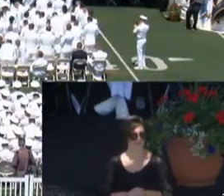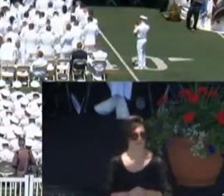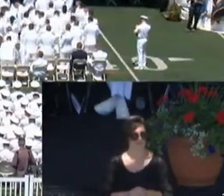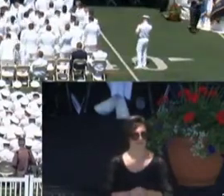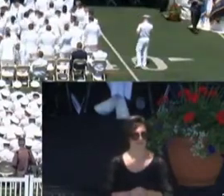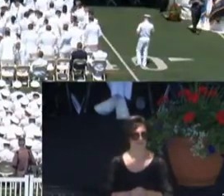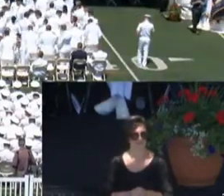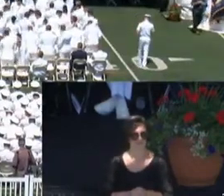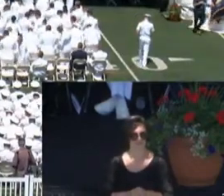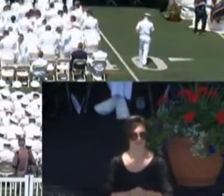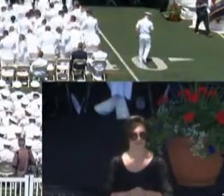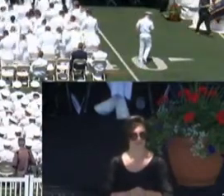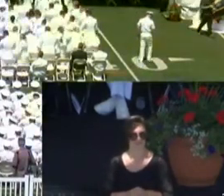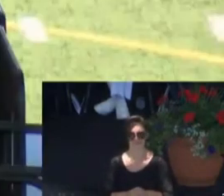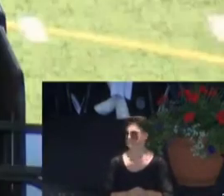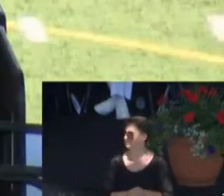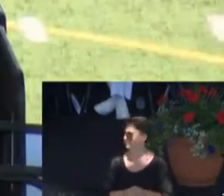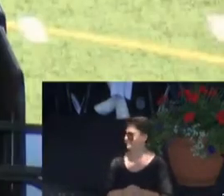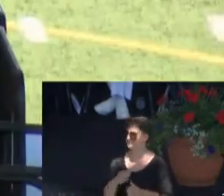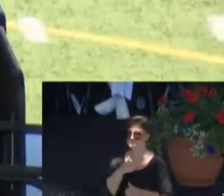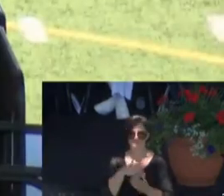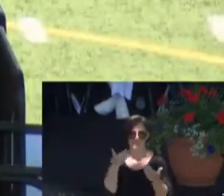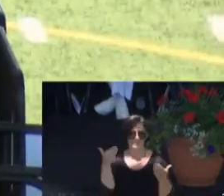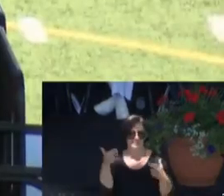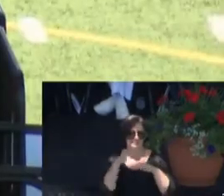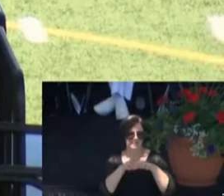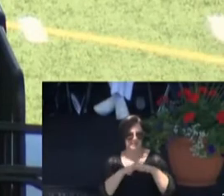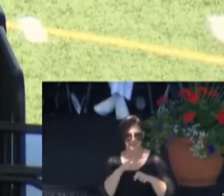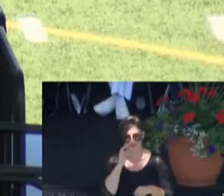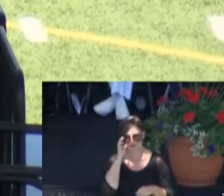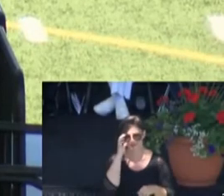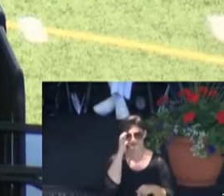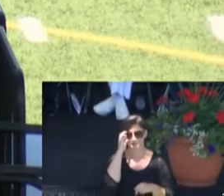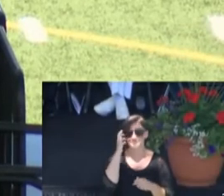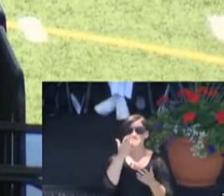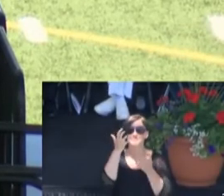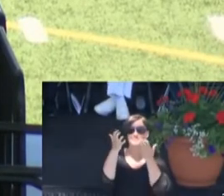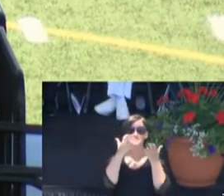Thank you, Captain Hartz. Ensigns, please be seated.